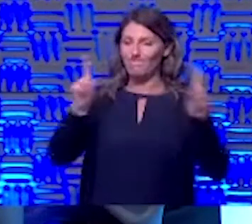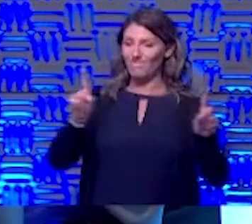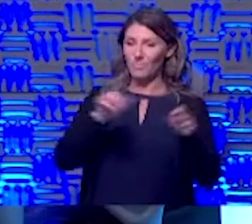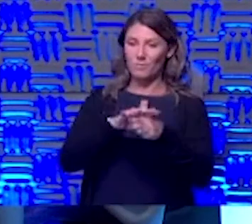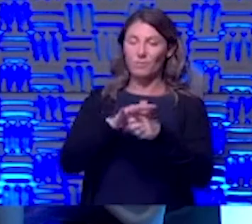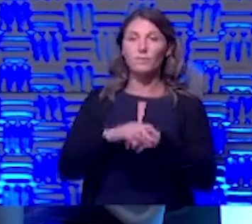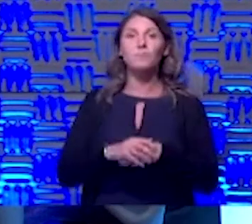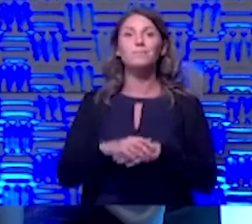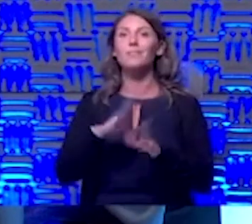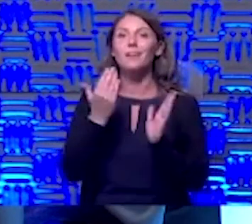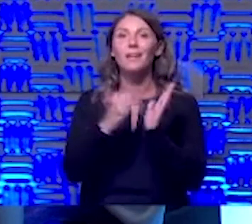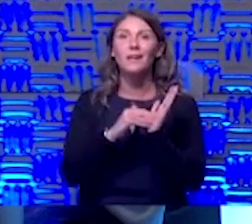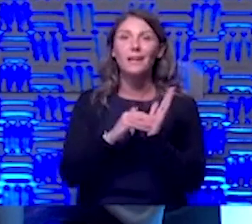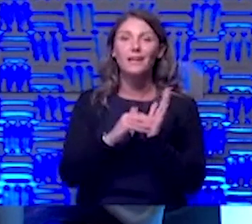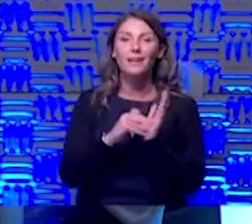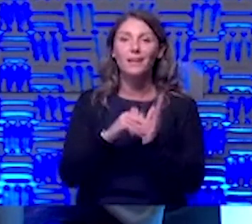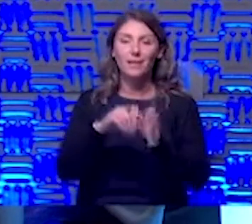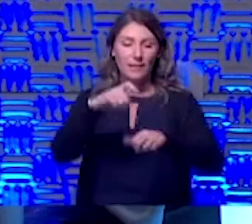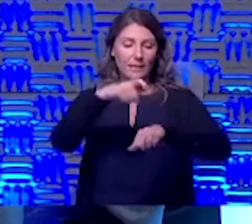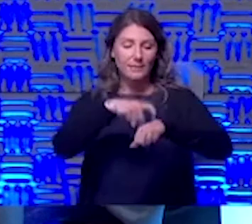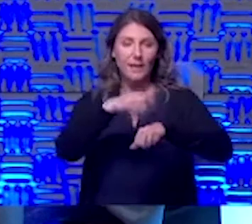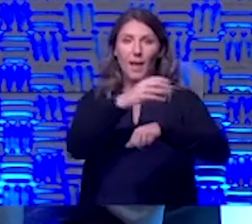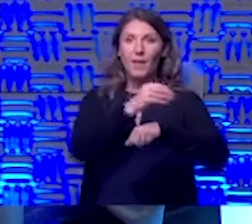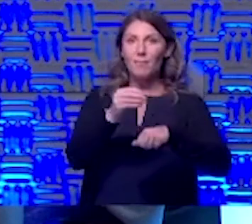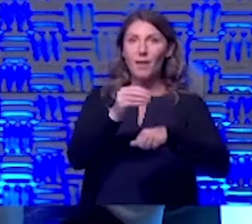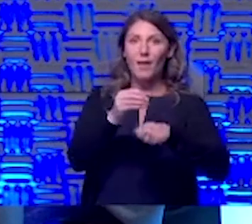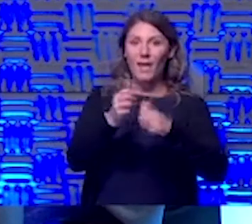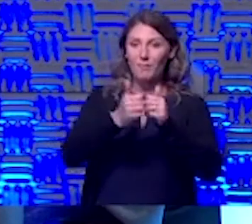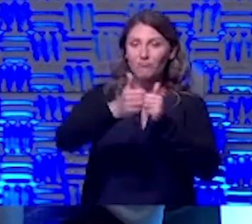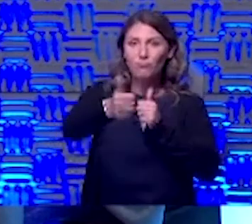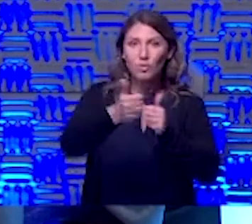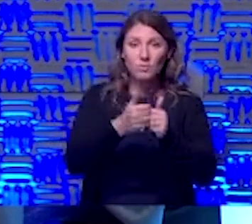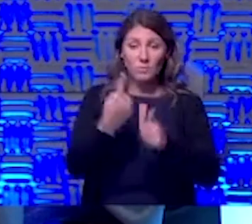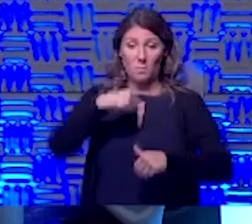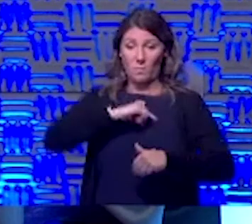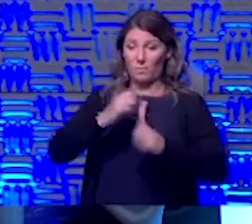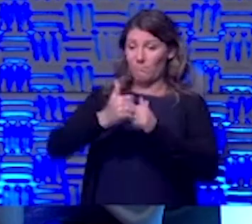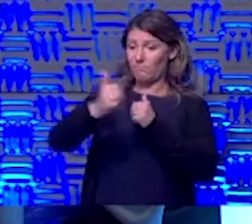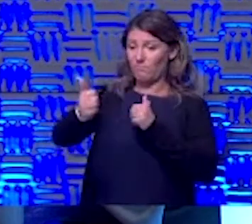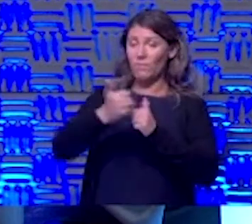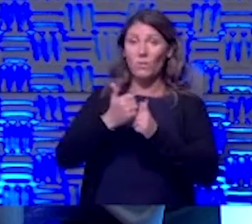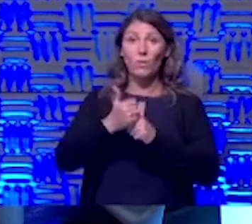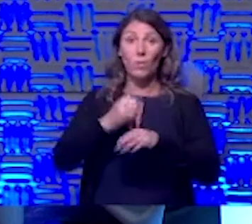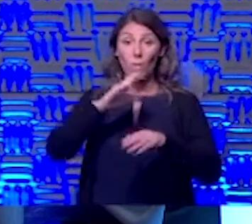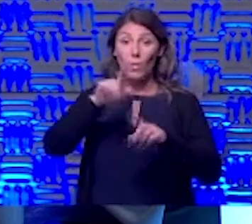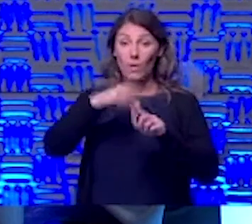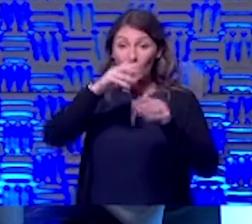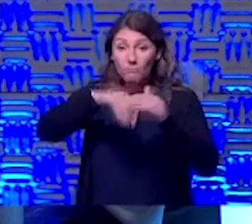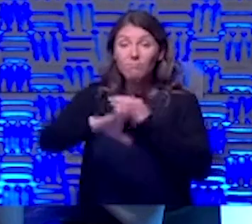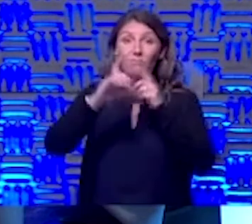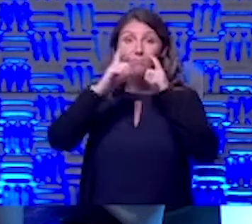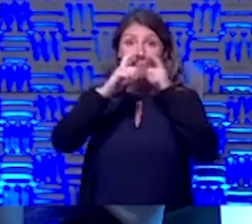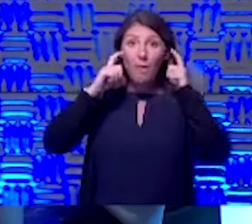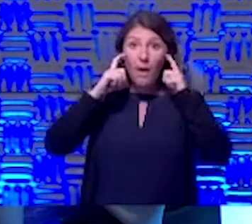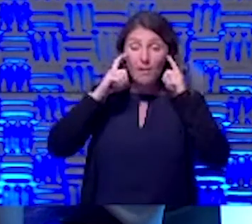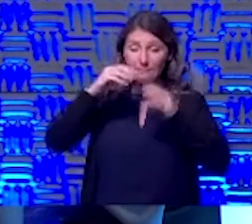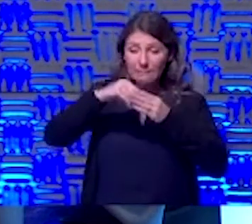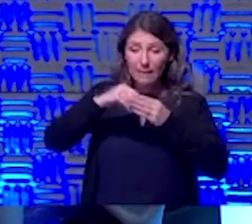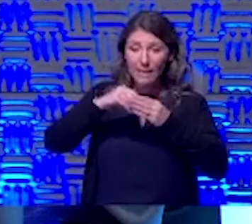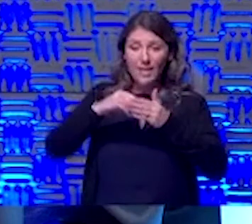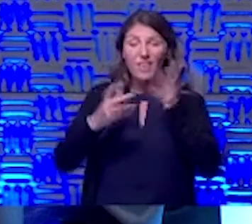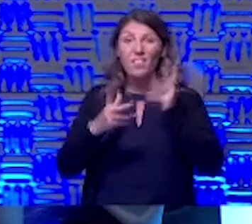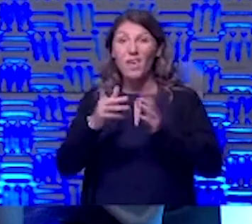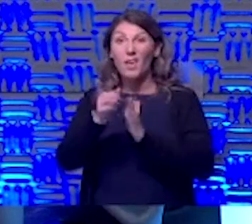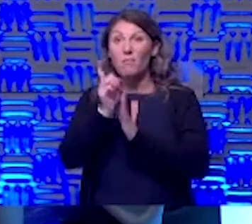Again, time and proximity. We are distance. We have our masks on. We come in, we take it off probably about a minute or 30